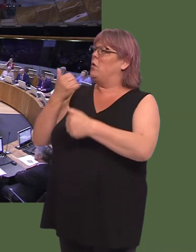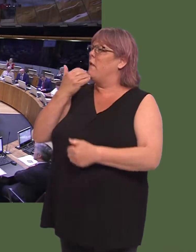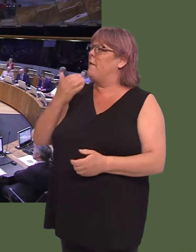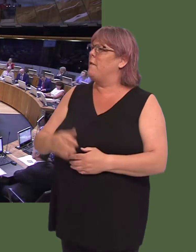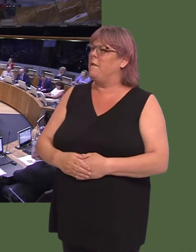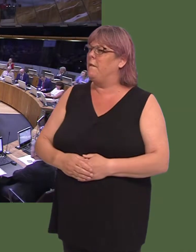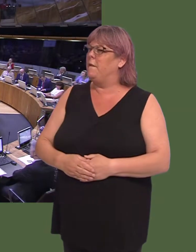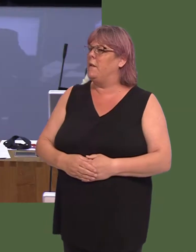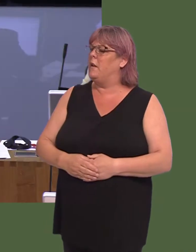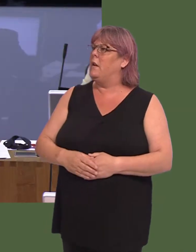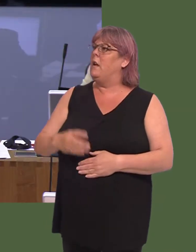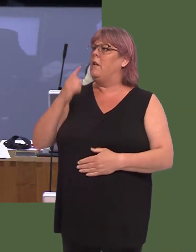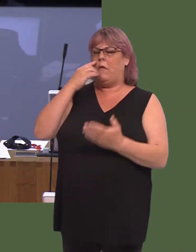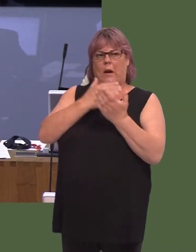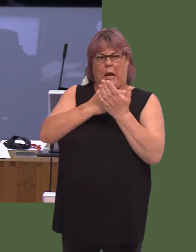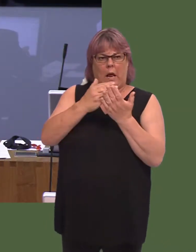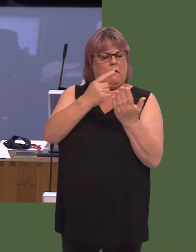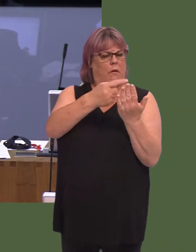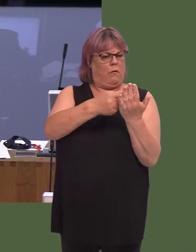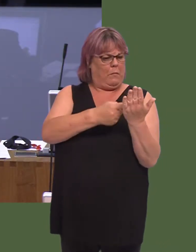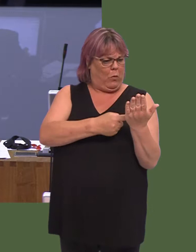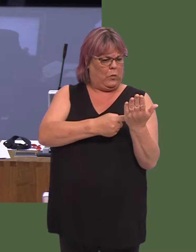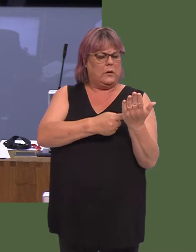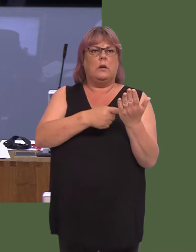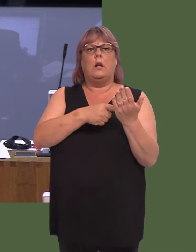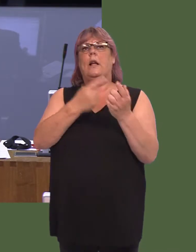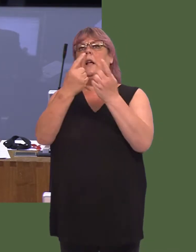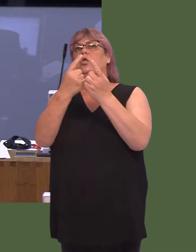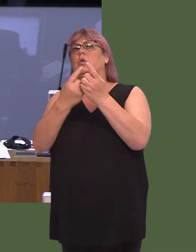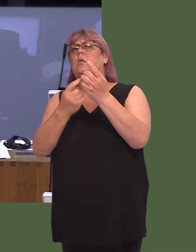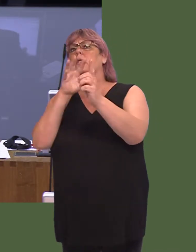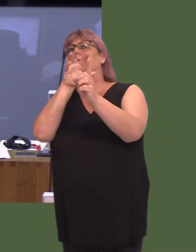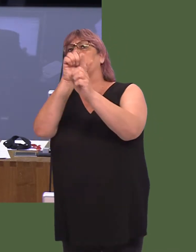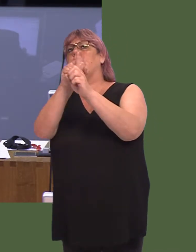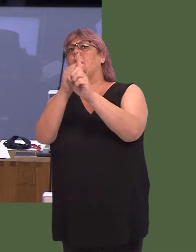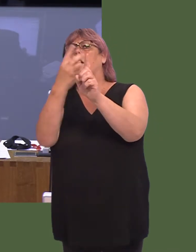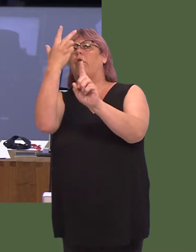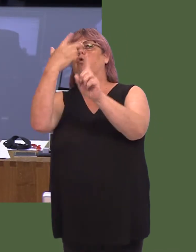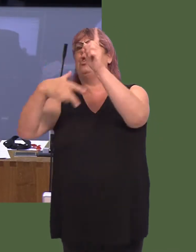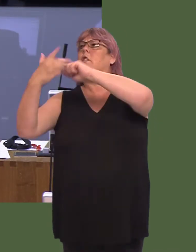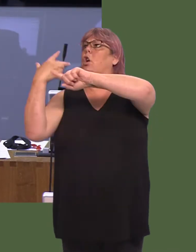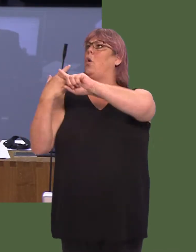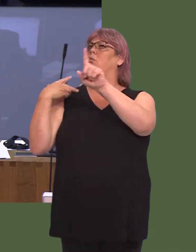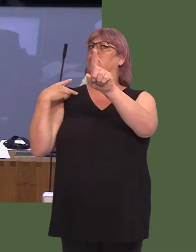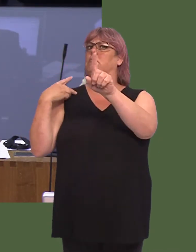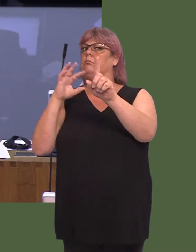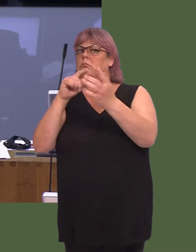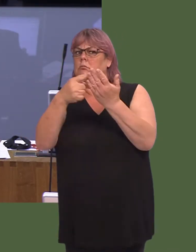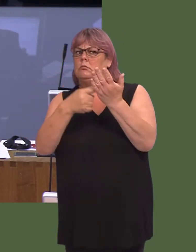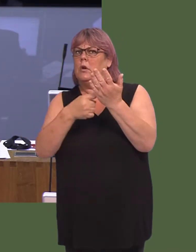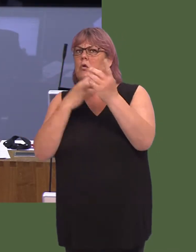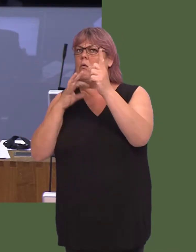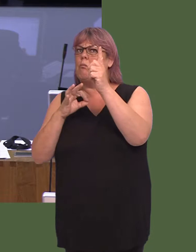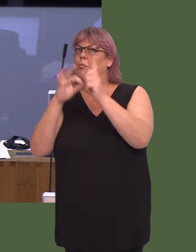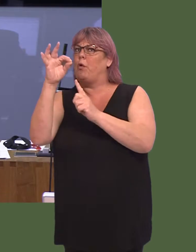very complacent answer. It's very clear from the Ockenden report that the issues which were identified when the health board was put into special